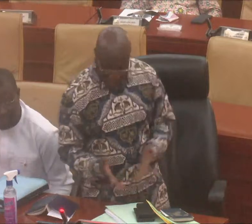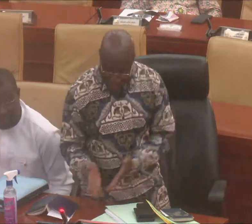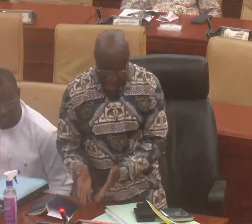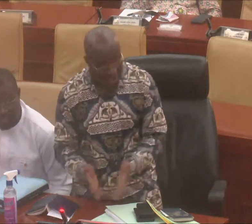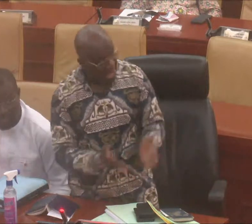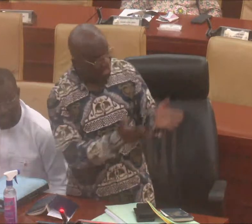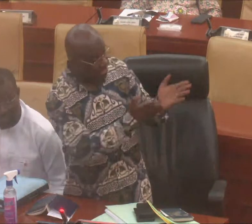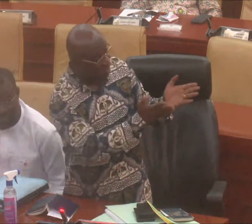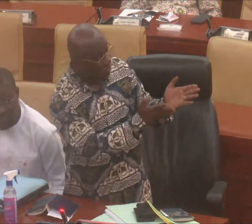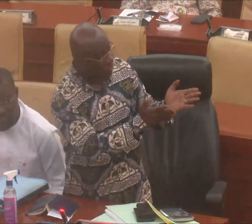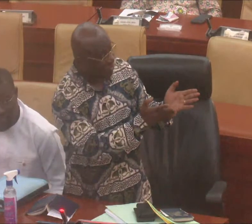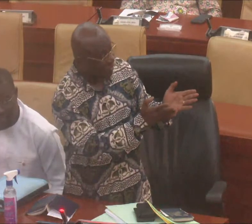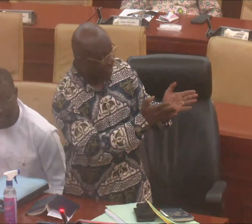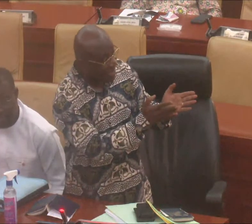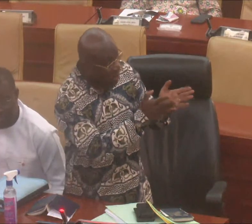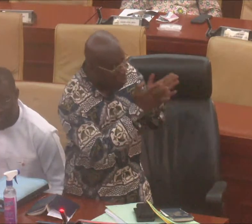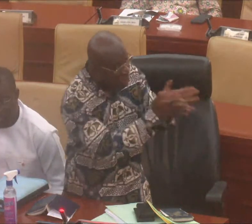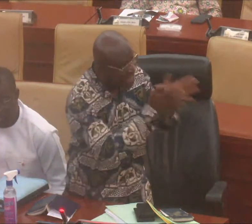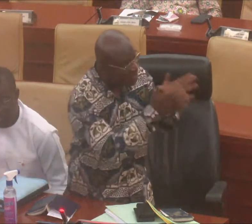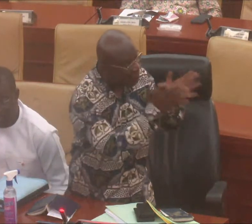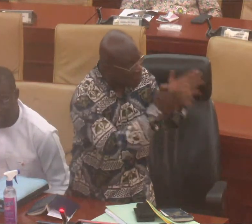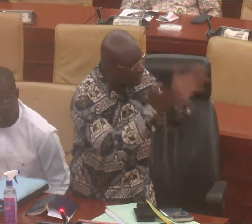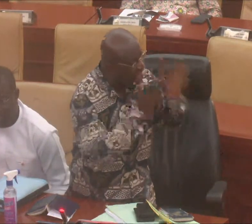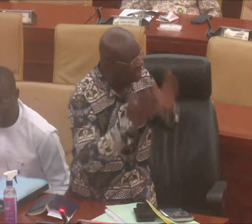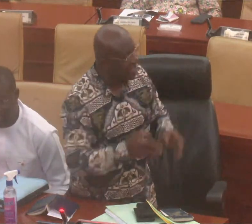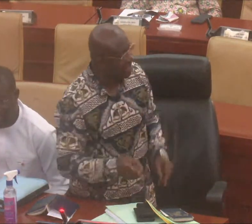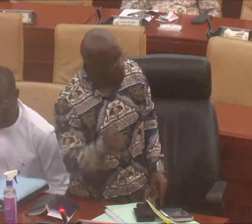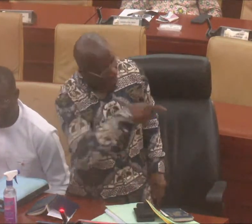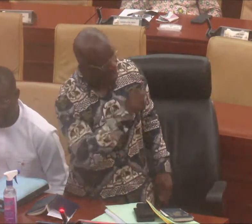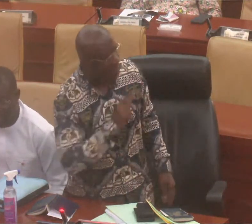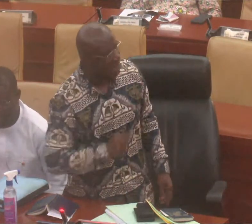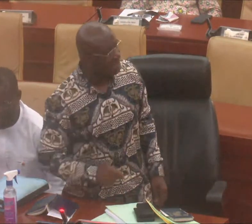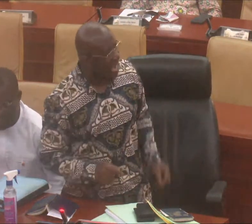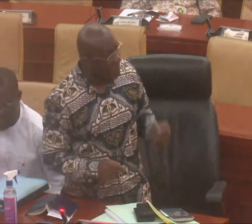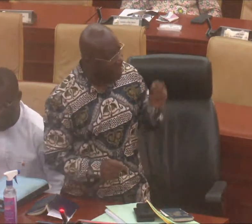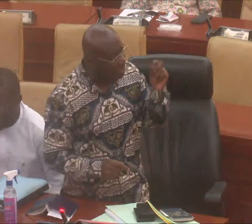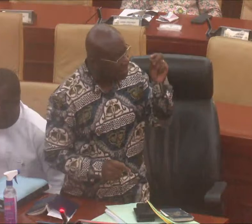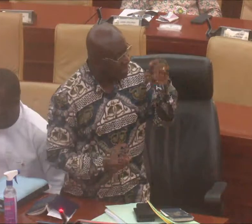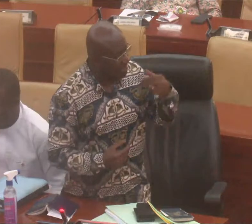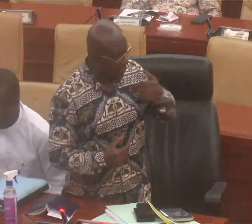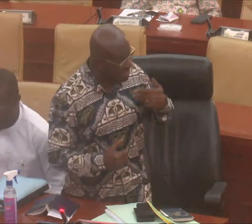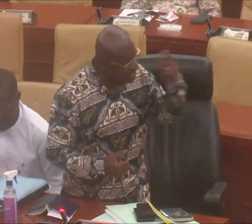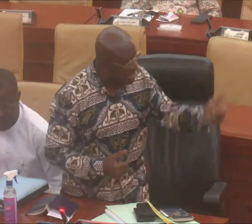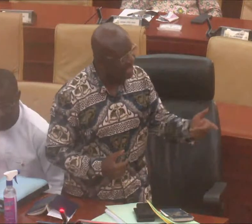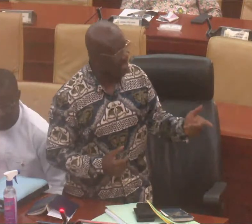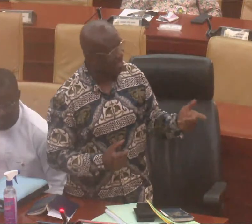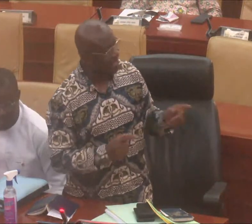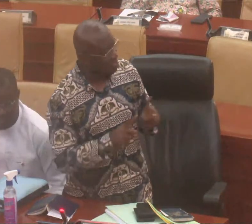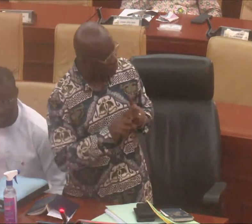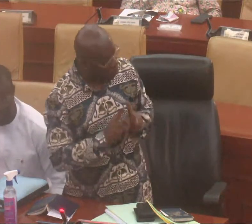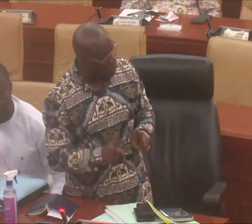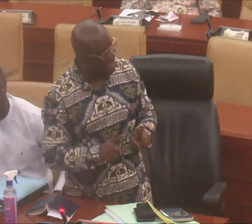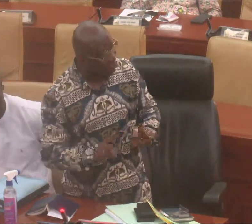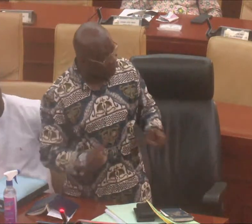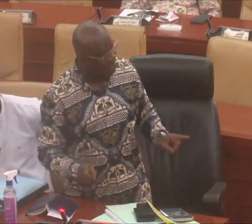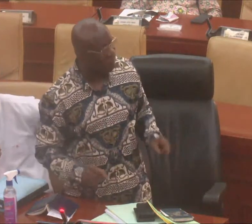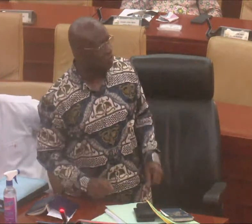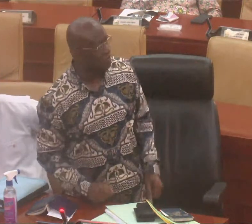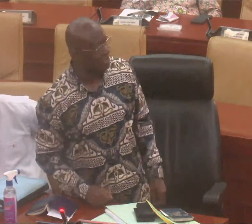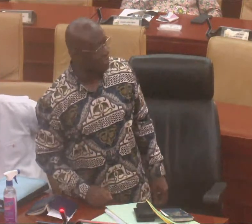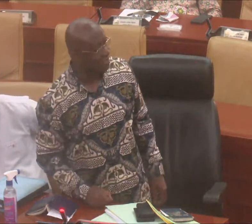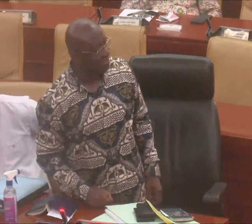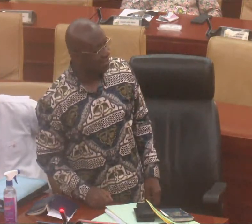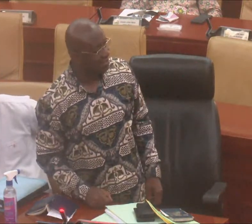That's why I'm urging you, in the context of usage, what is unparliamentary about me saying that your ruling I find